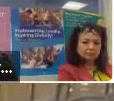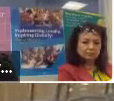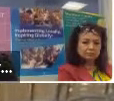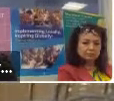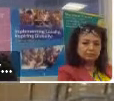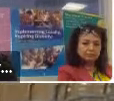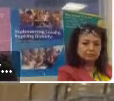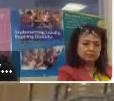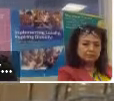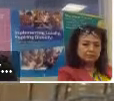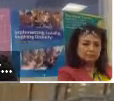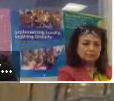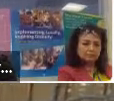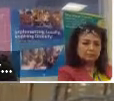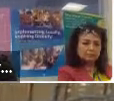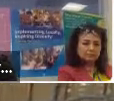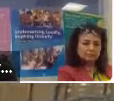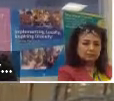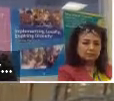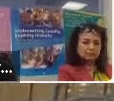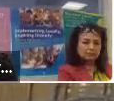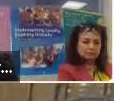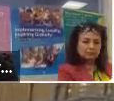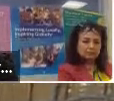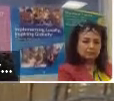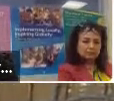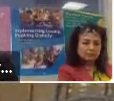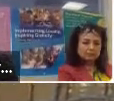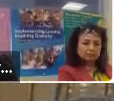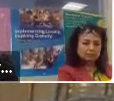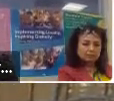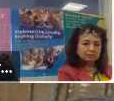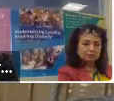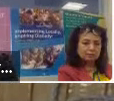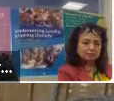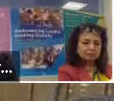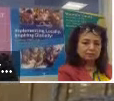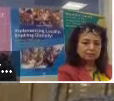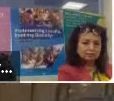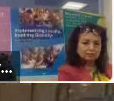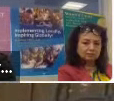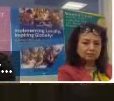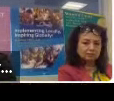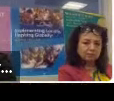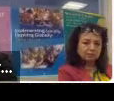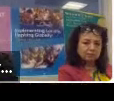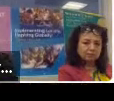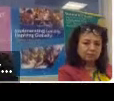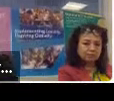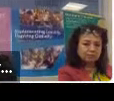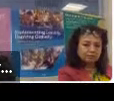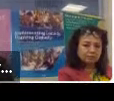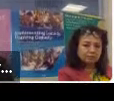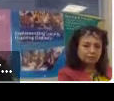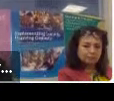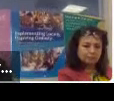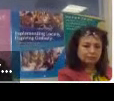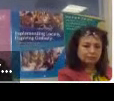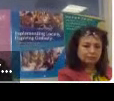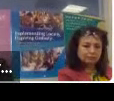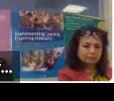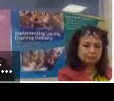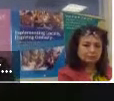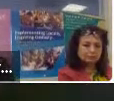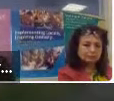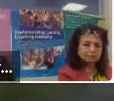WPS Award is to promote and recognize journalists and media practitioners whose work contributes to the implementation of the Women,